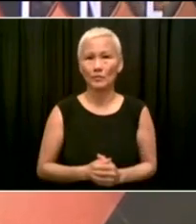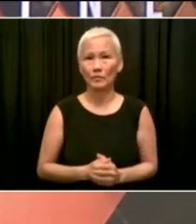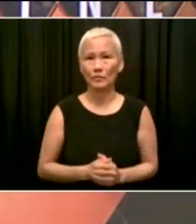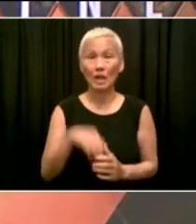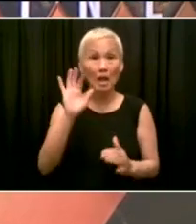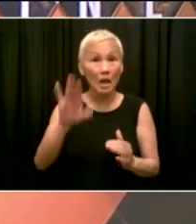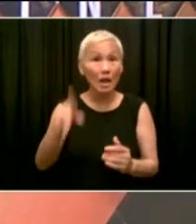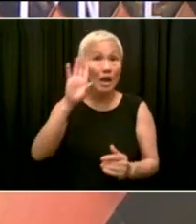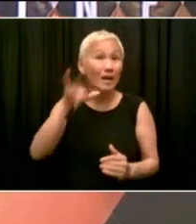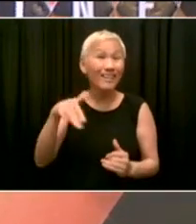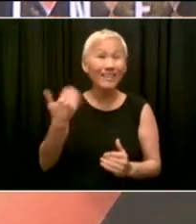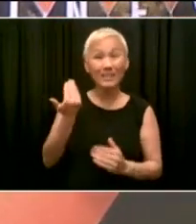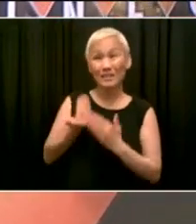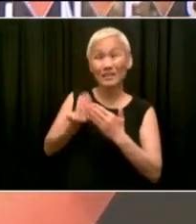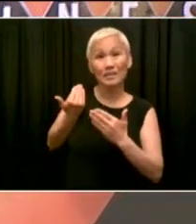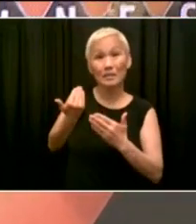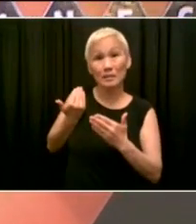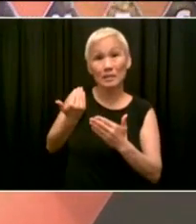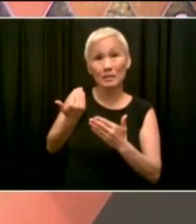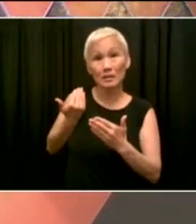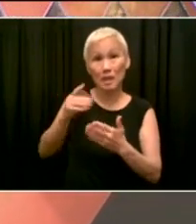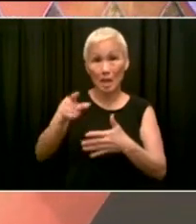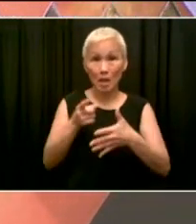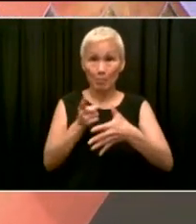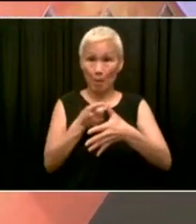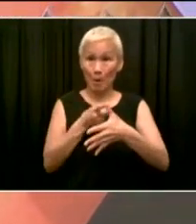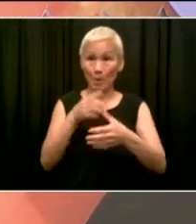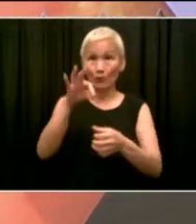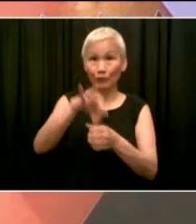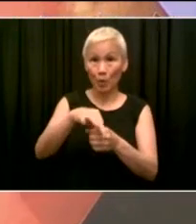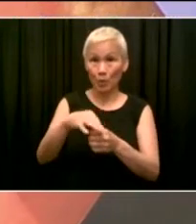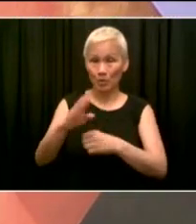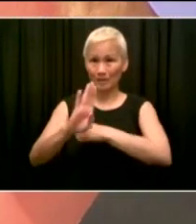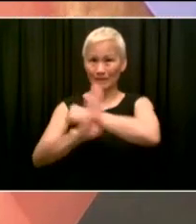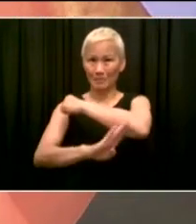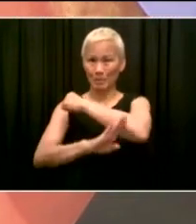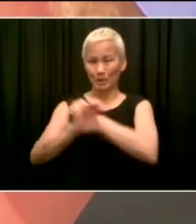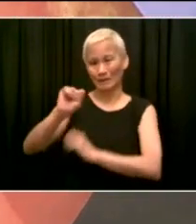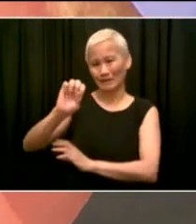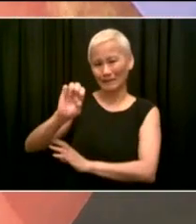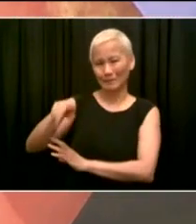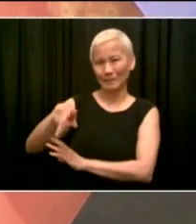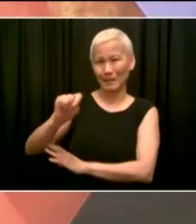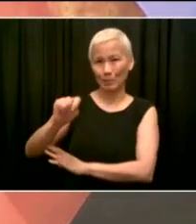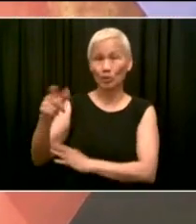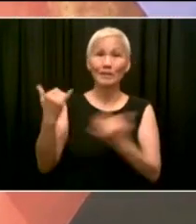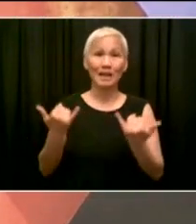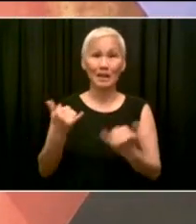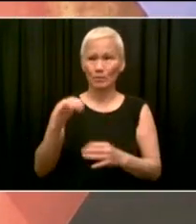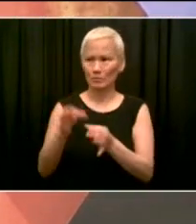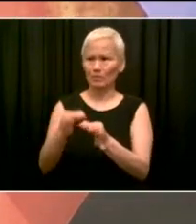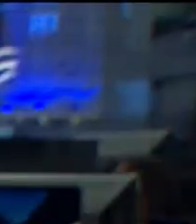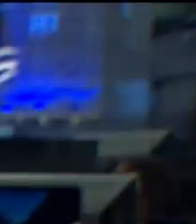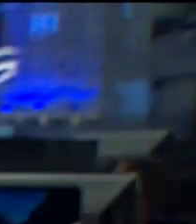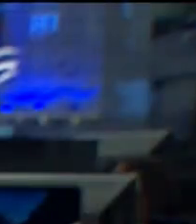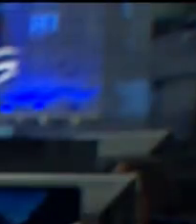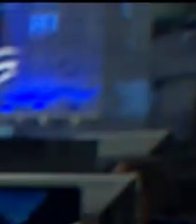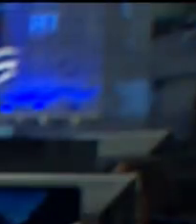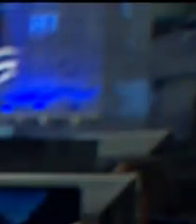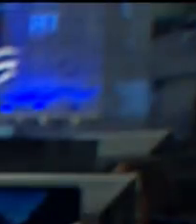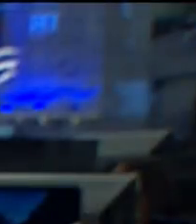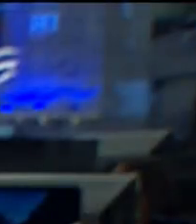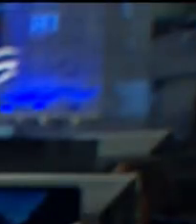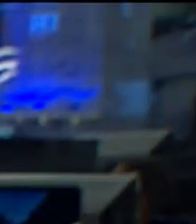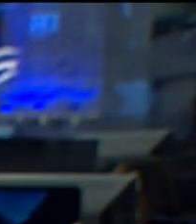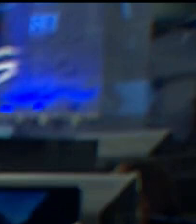have a June primary, the fact that this is taking a little while to sort out is not going to cause any major dislocation. We'll know soon. A